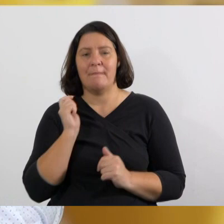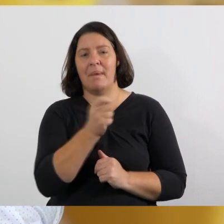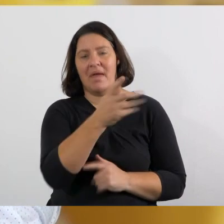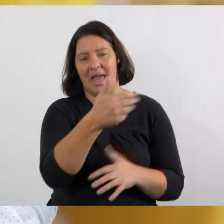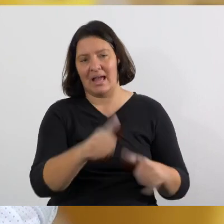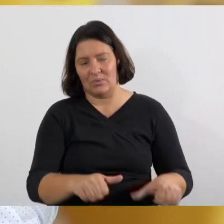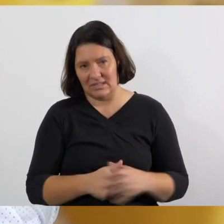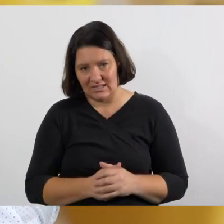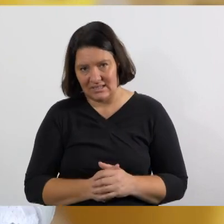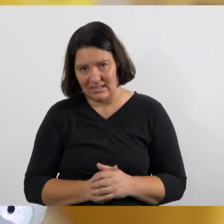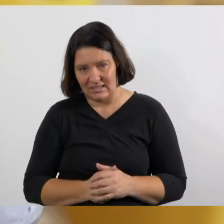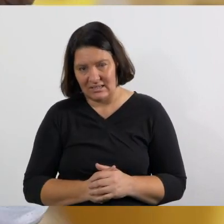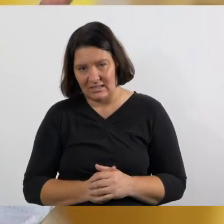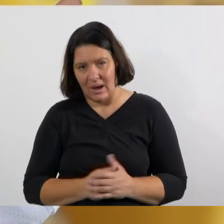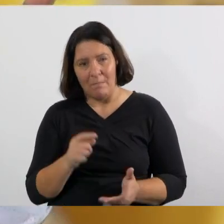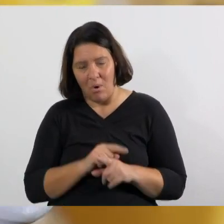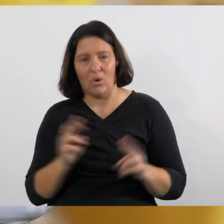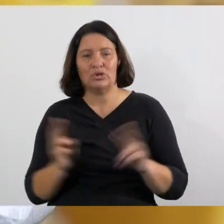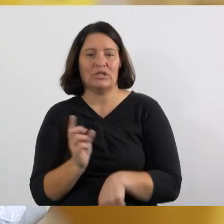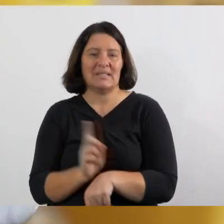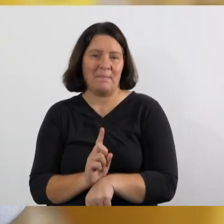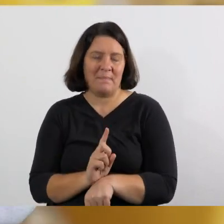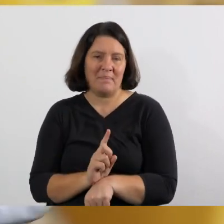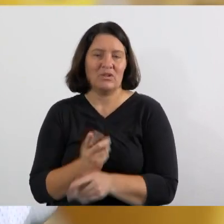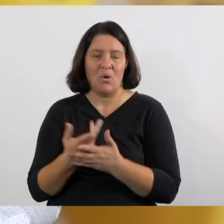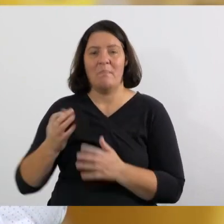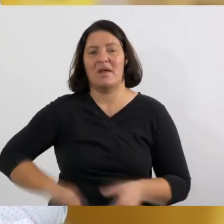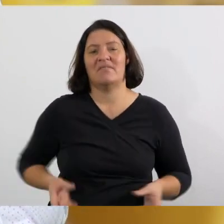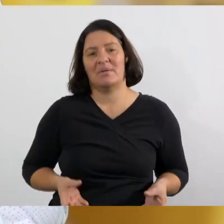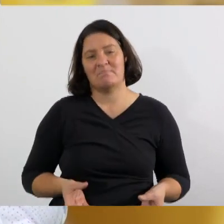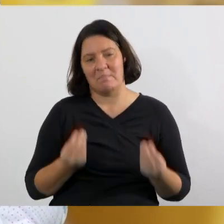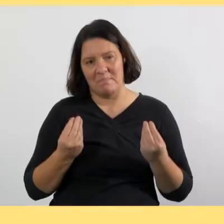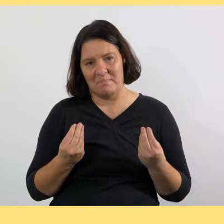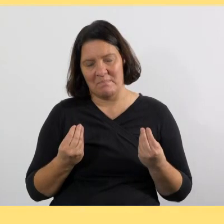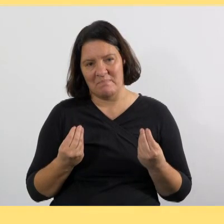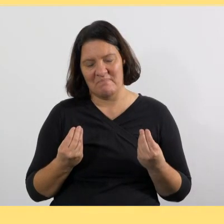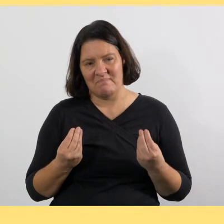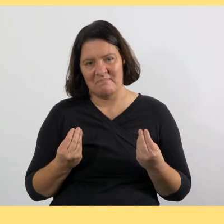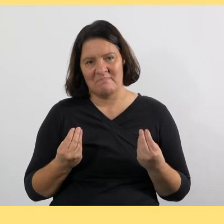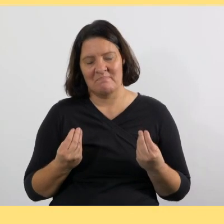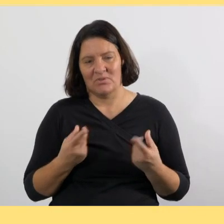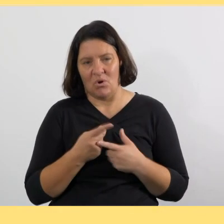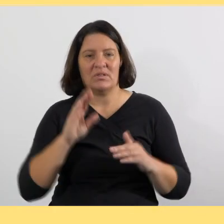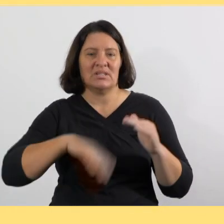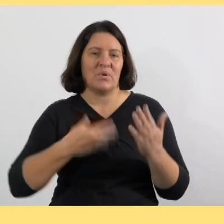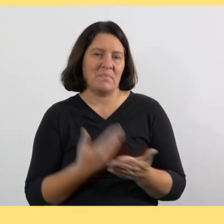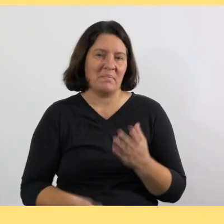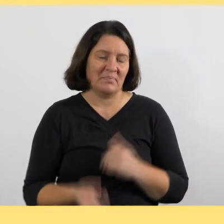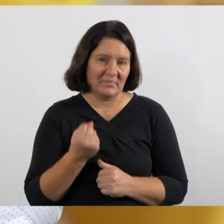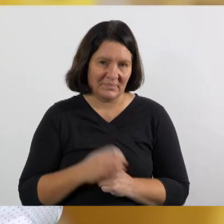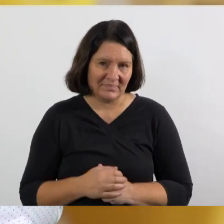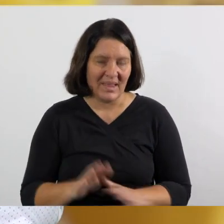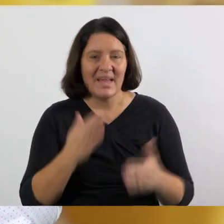settle their account in the shorter period, so then they can get the benefit of getting the